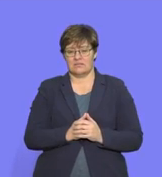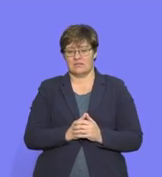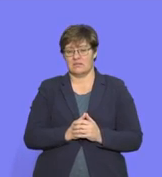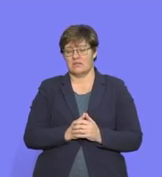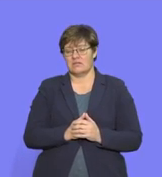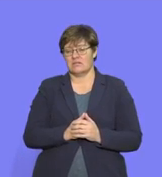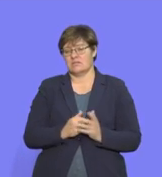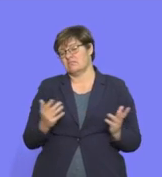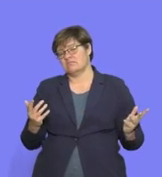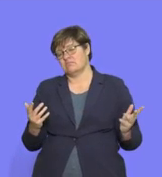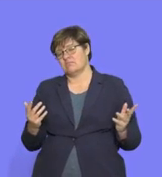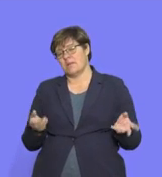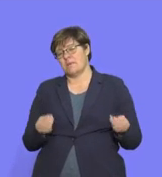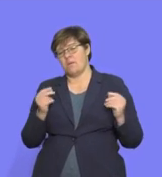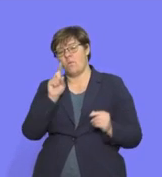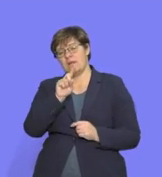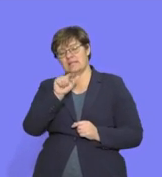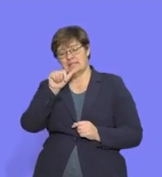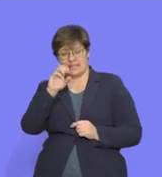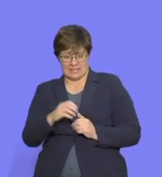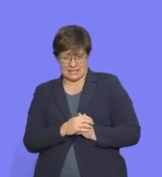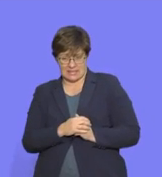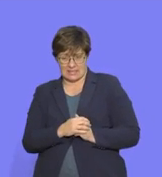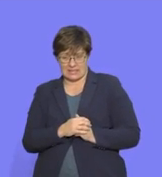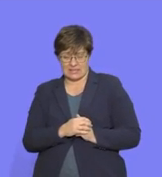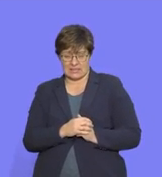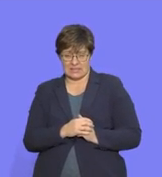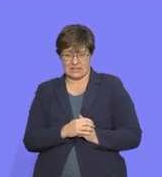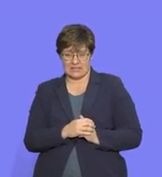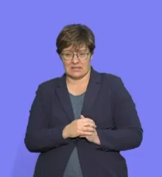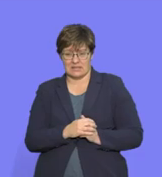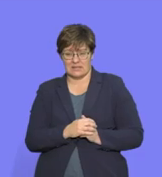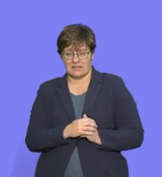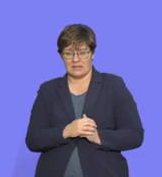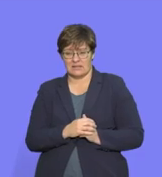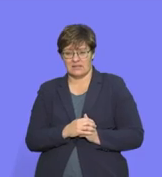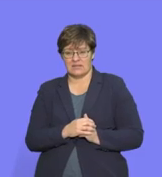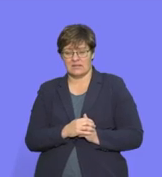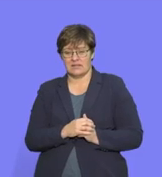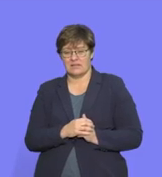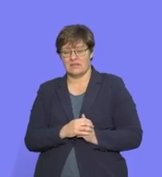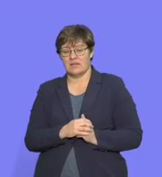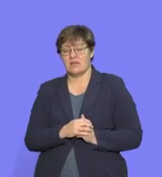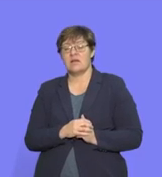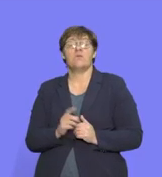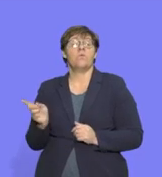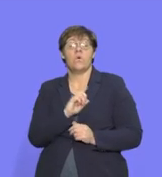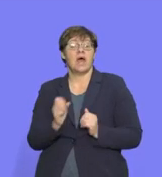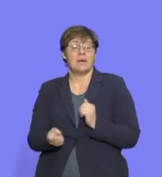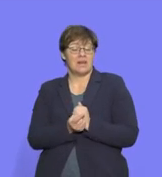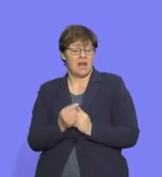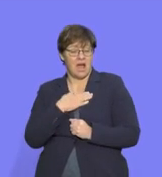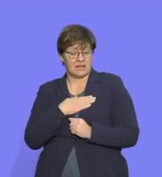one. And looks like I get to 160. All right. So it looks like I get to 160. So now what happens to his